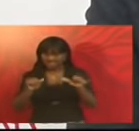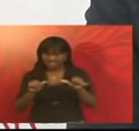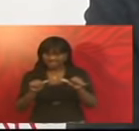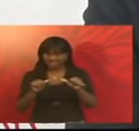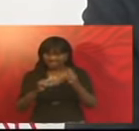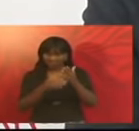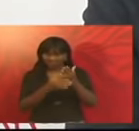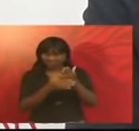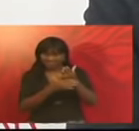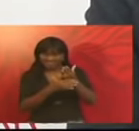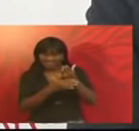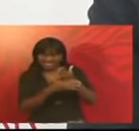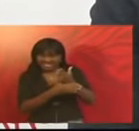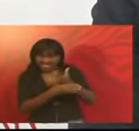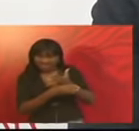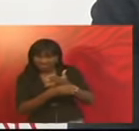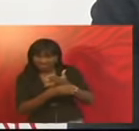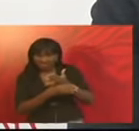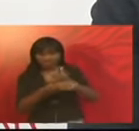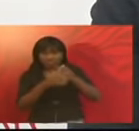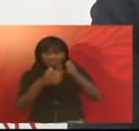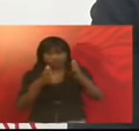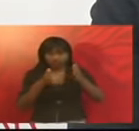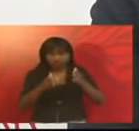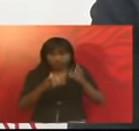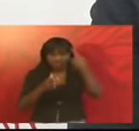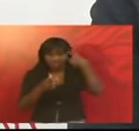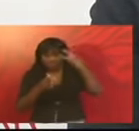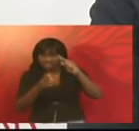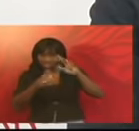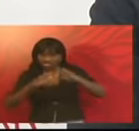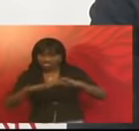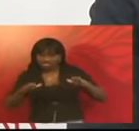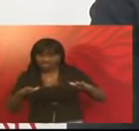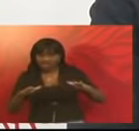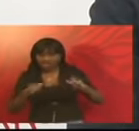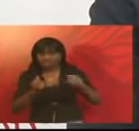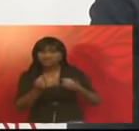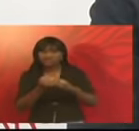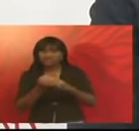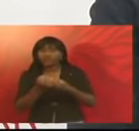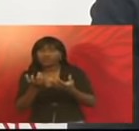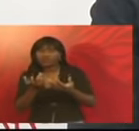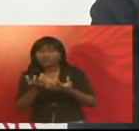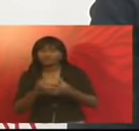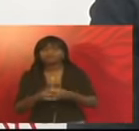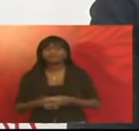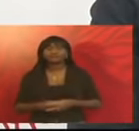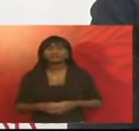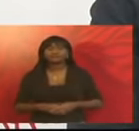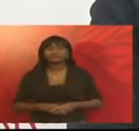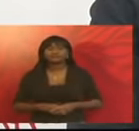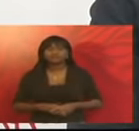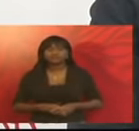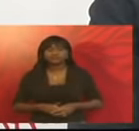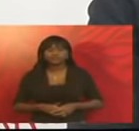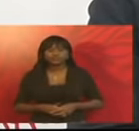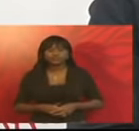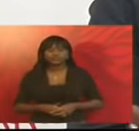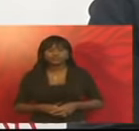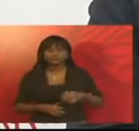and psychosocial support system with regard to pediatric patients, they